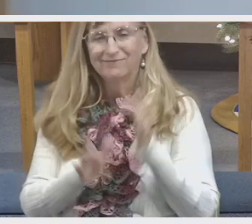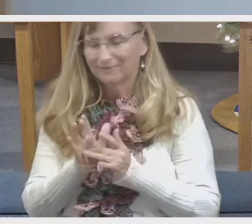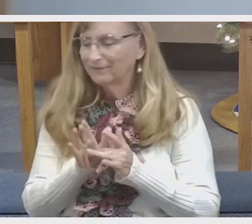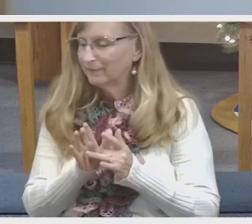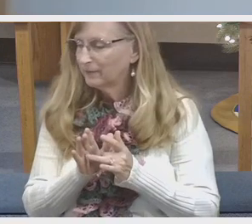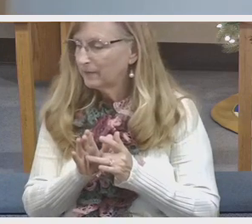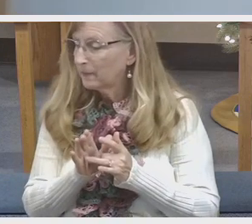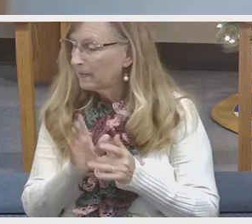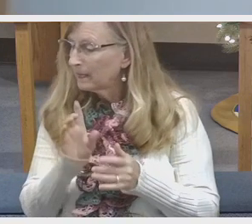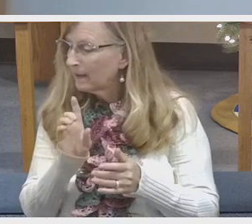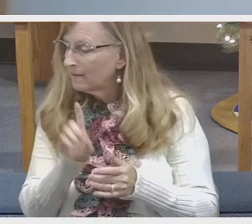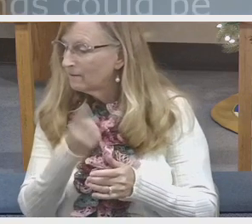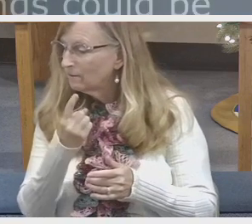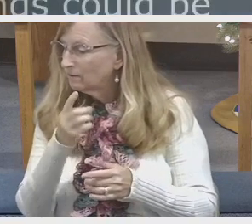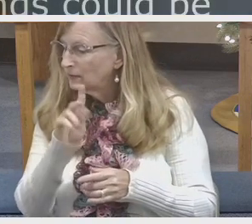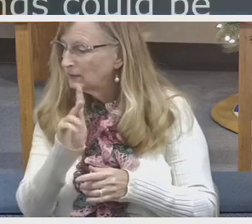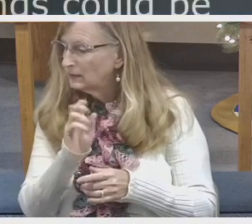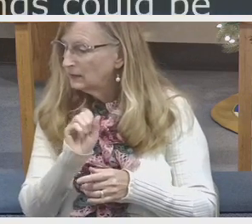1 Kings 8:6-13.